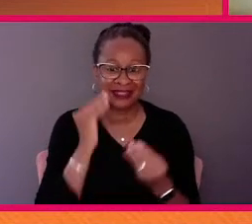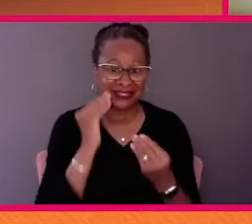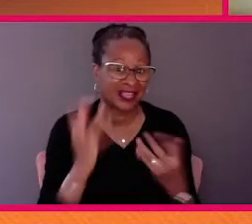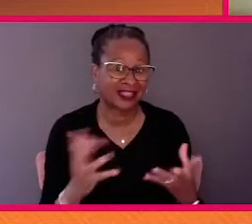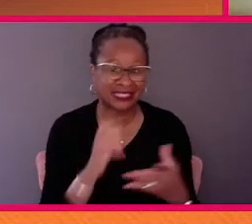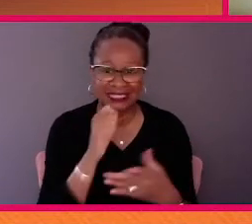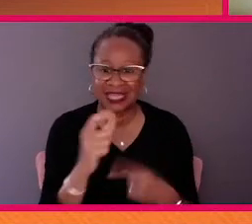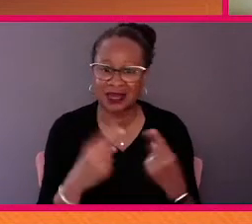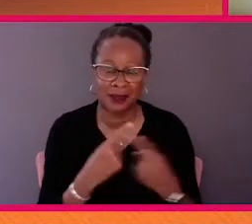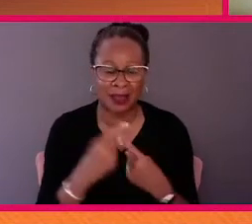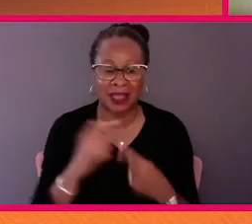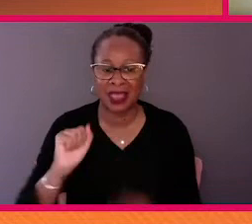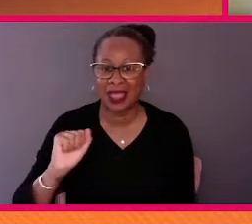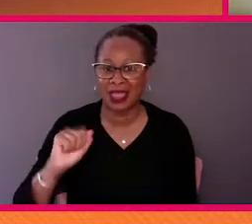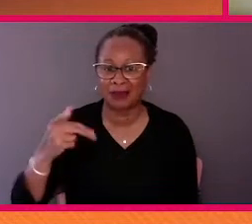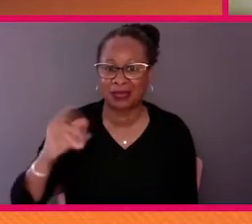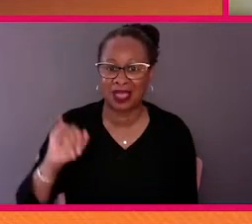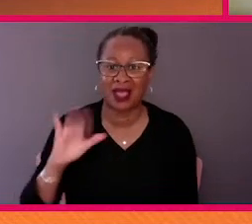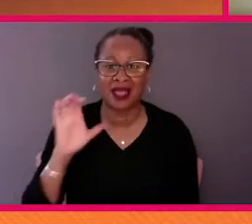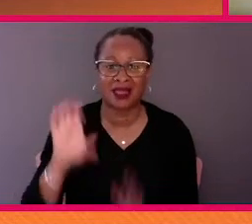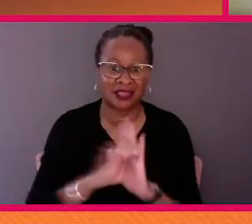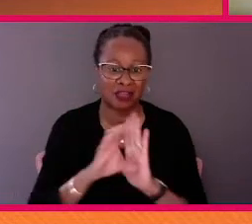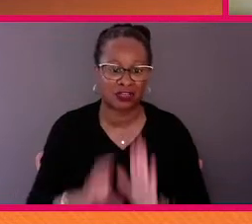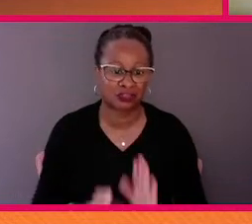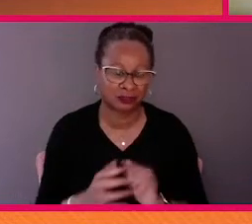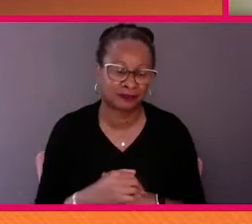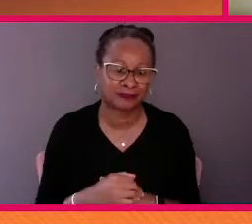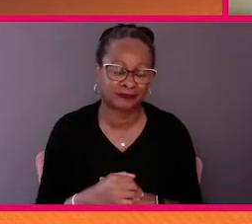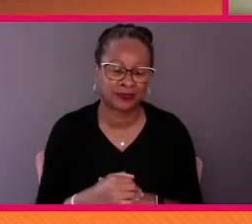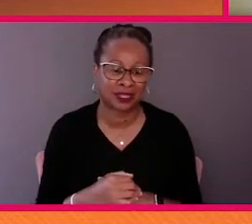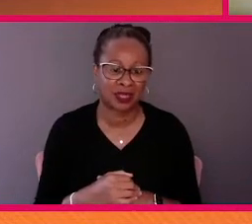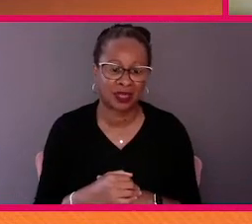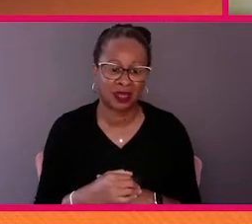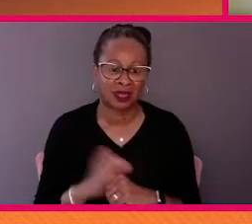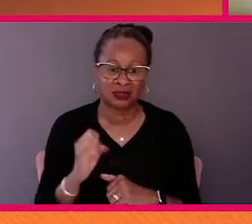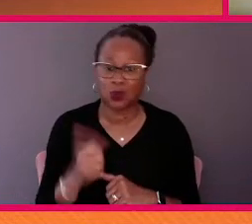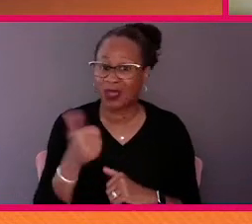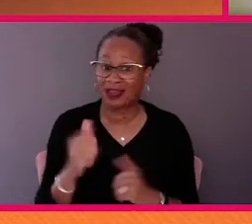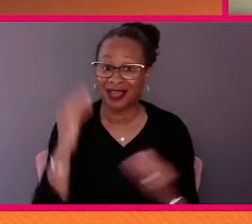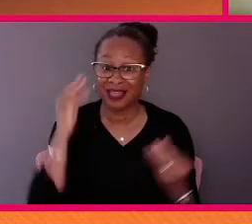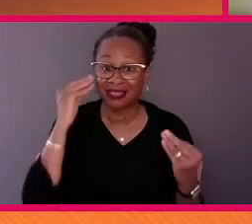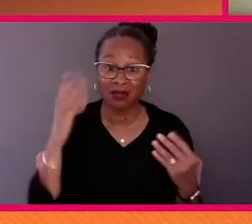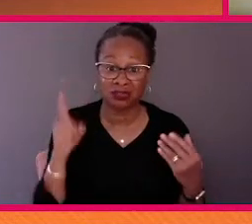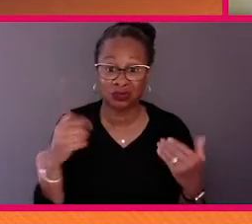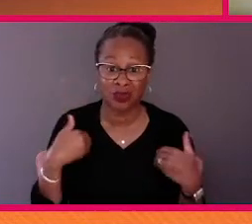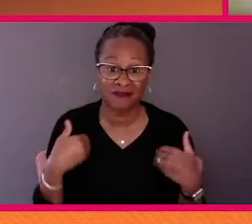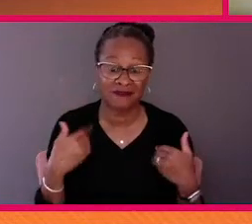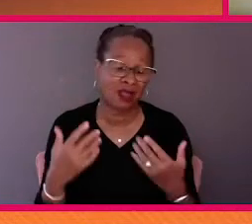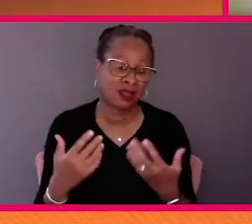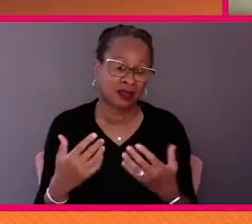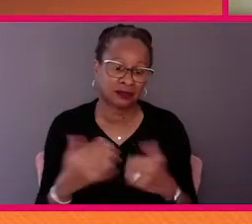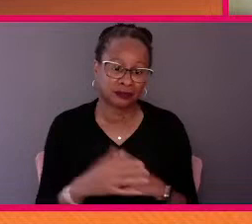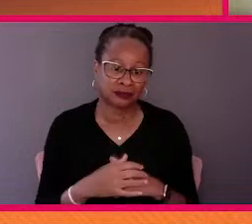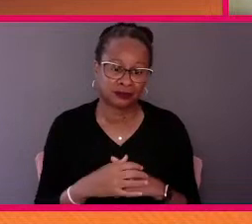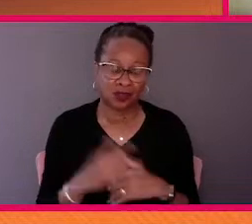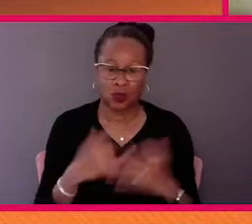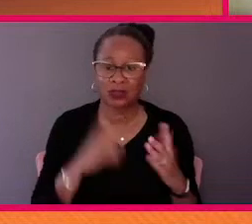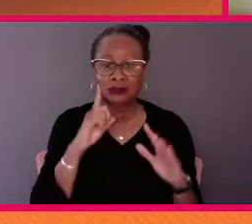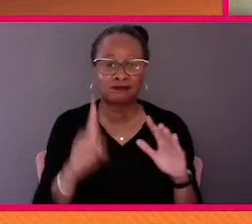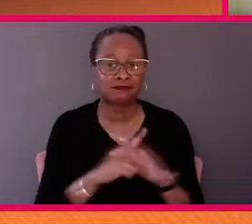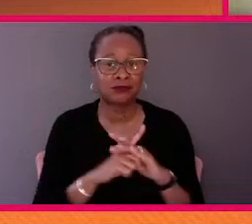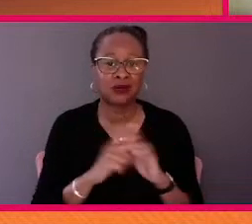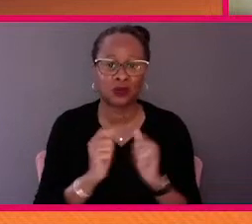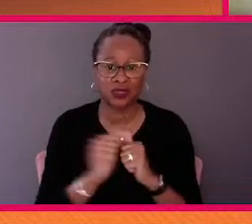an AAPI character. So just any thoughts that you have in terms of what comes up for you when you're specifically